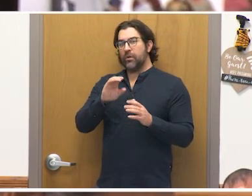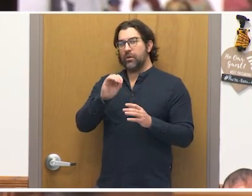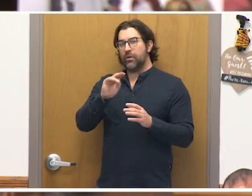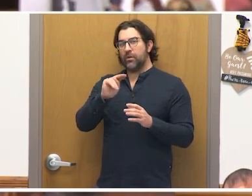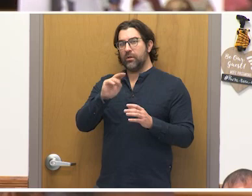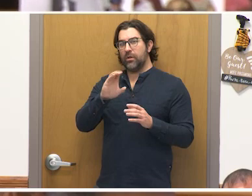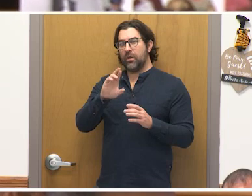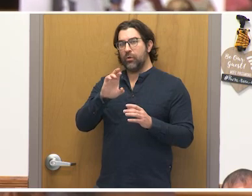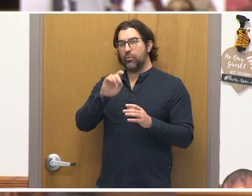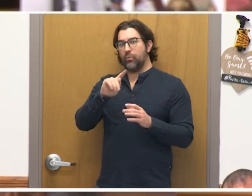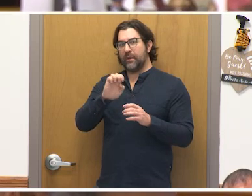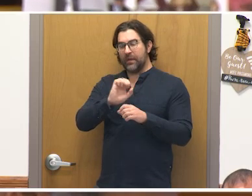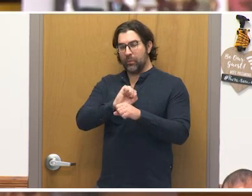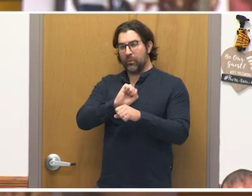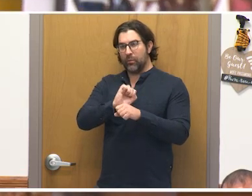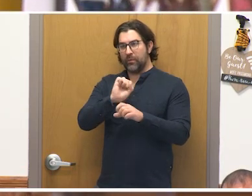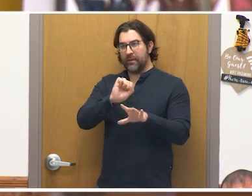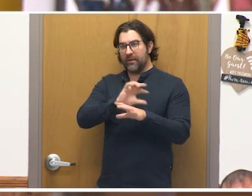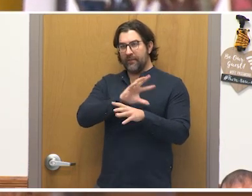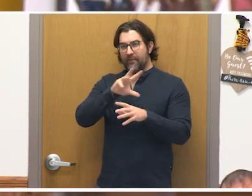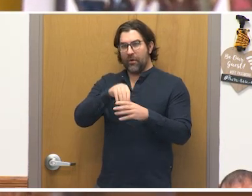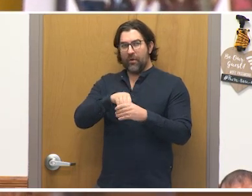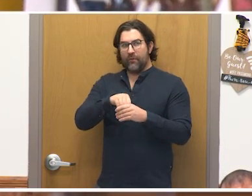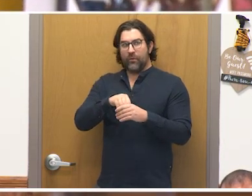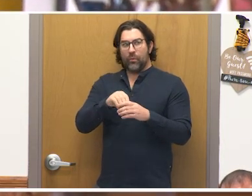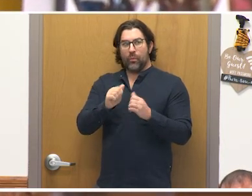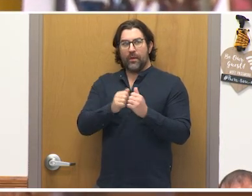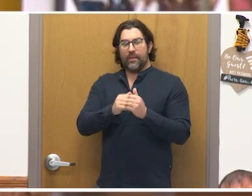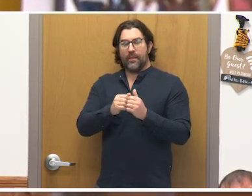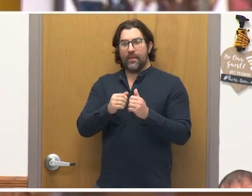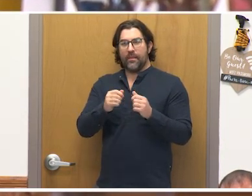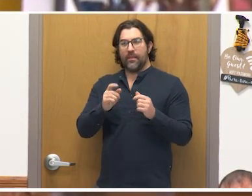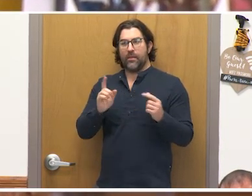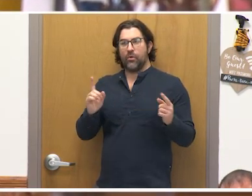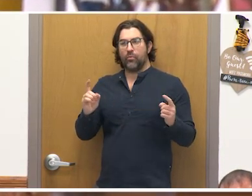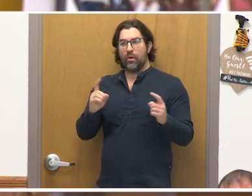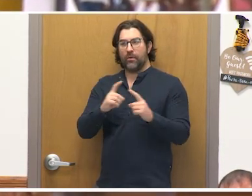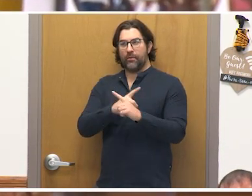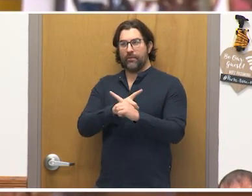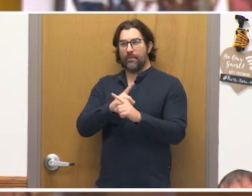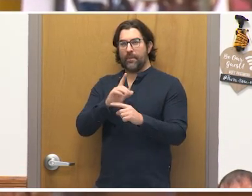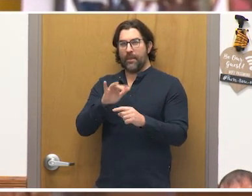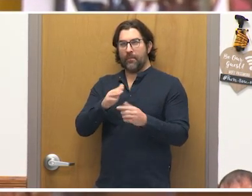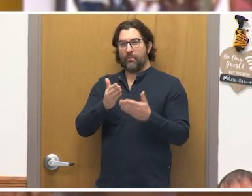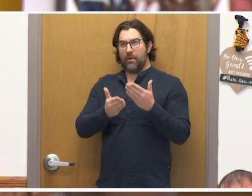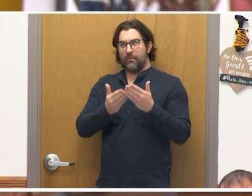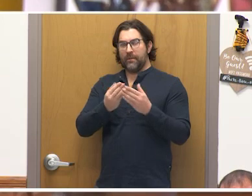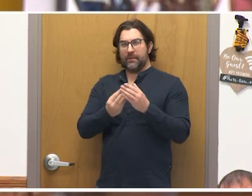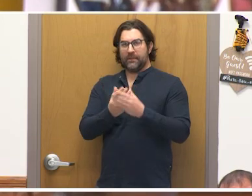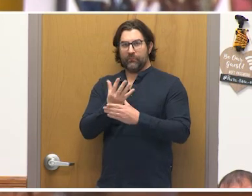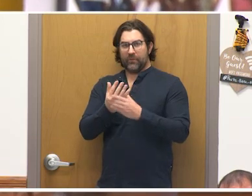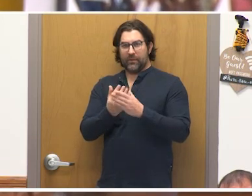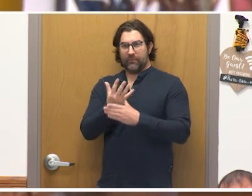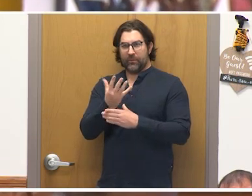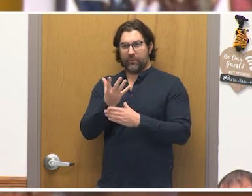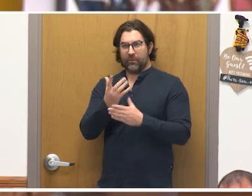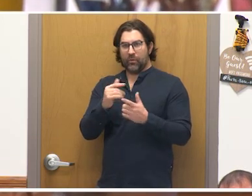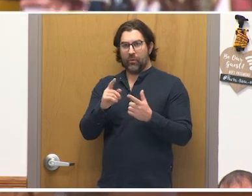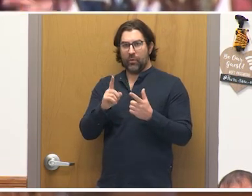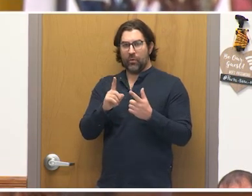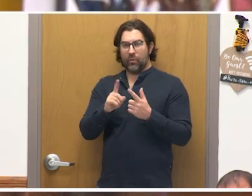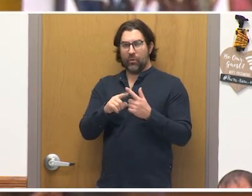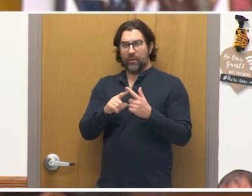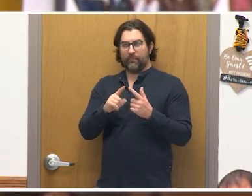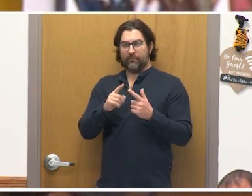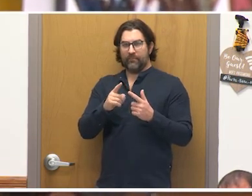that is involved with the crossing, that will probably be in the spring, when right